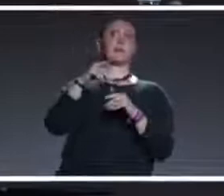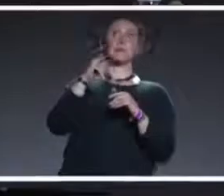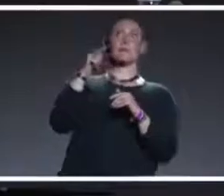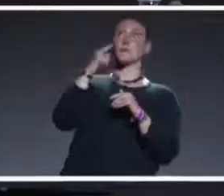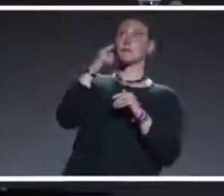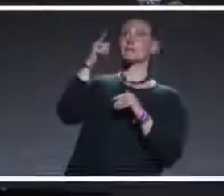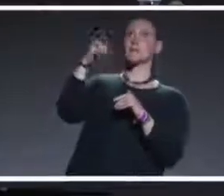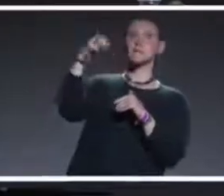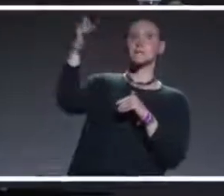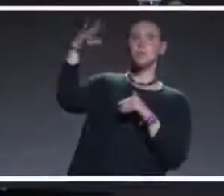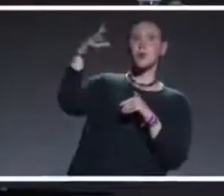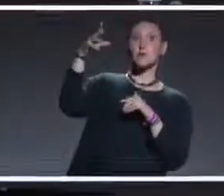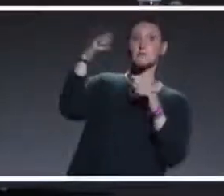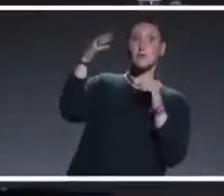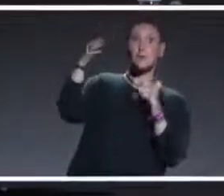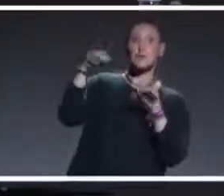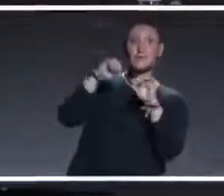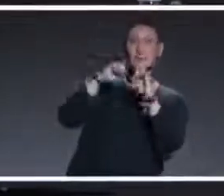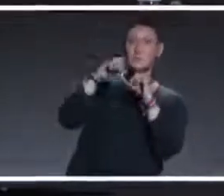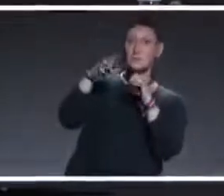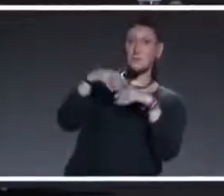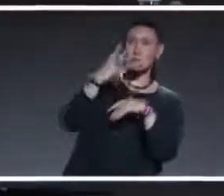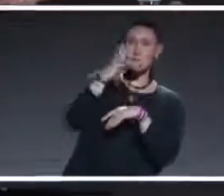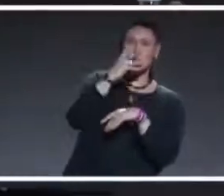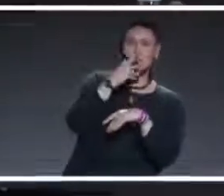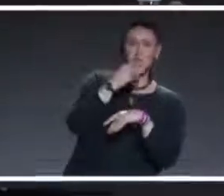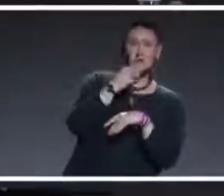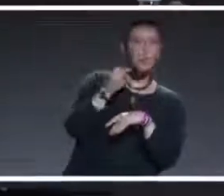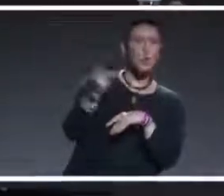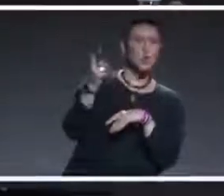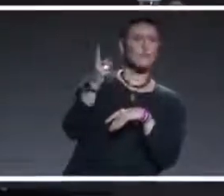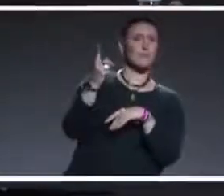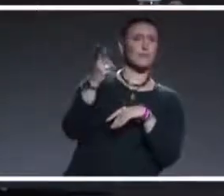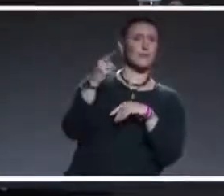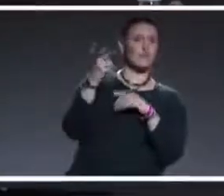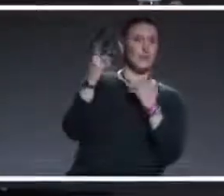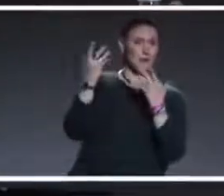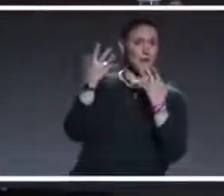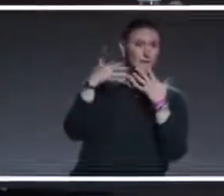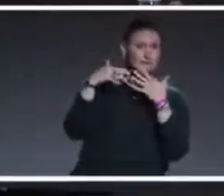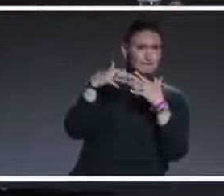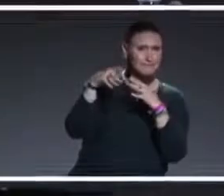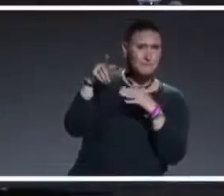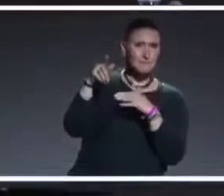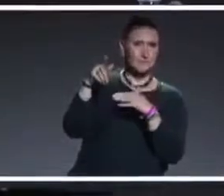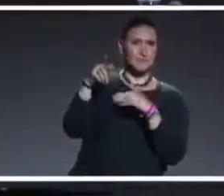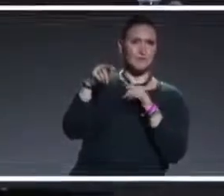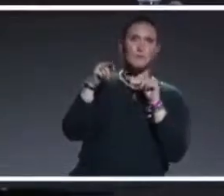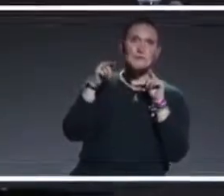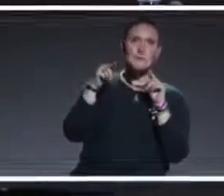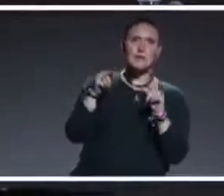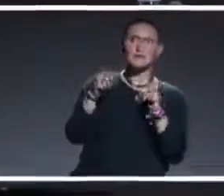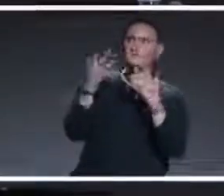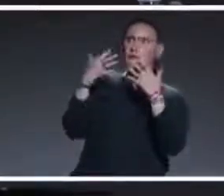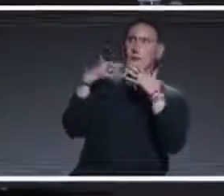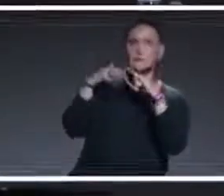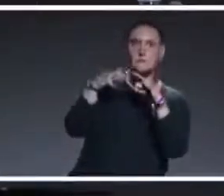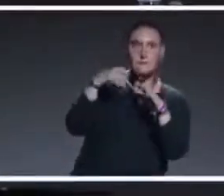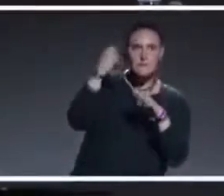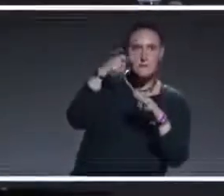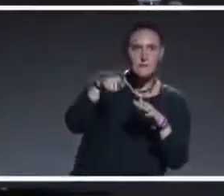so perfect and the acting just like emerges, it's like it's what became the thing that I loved about